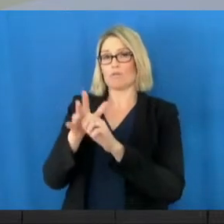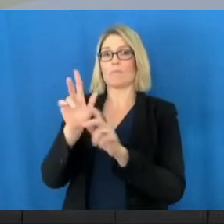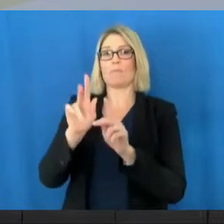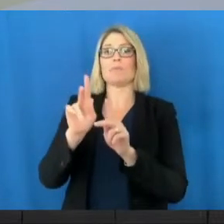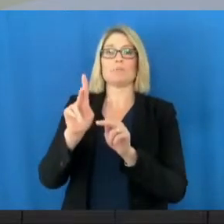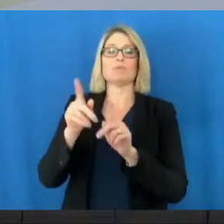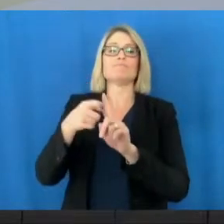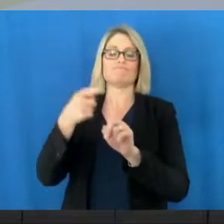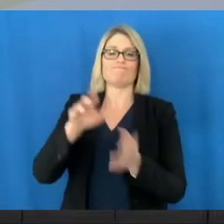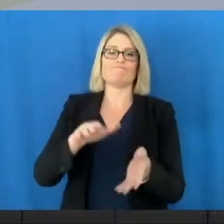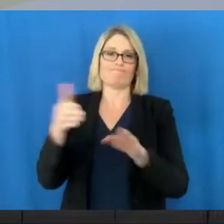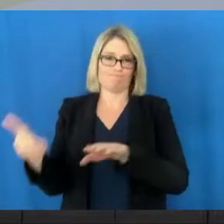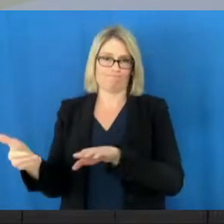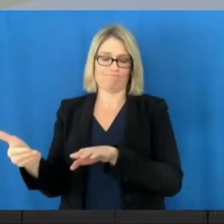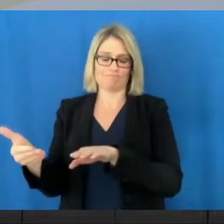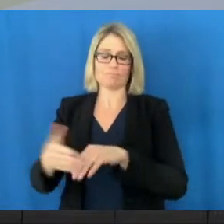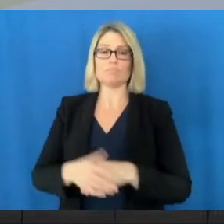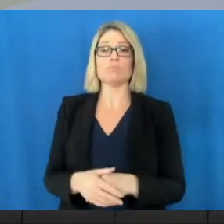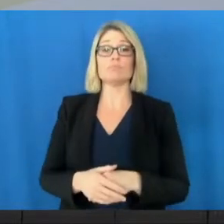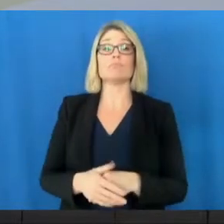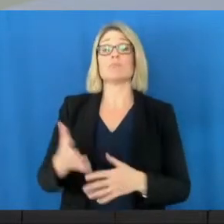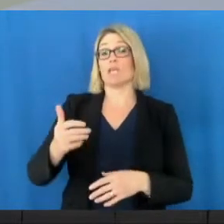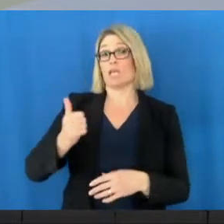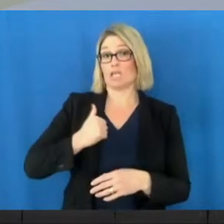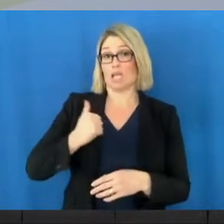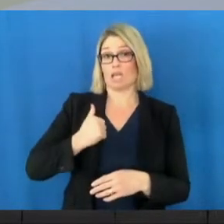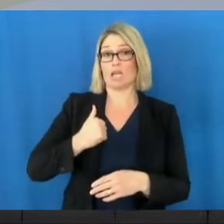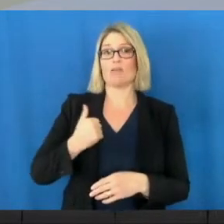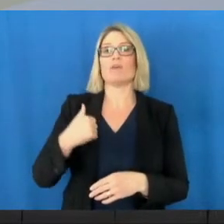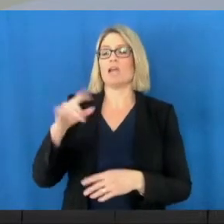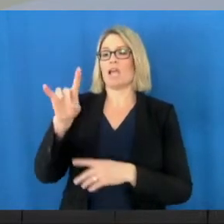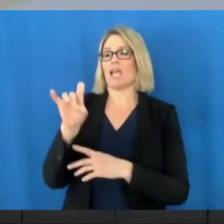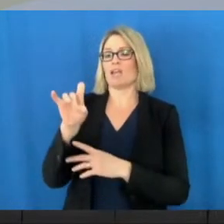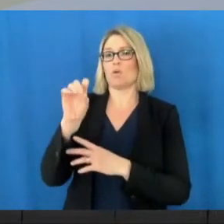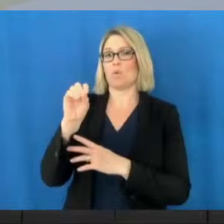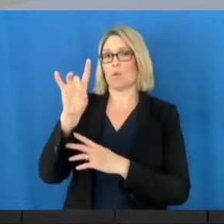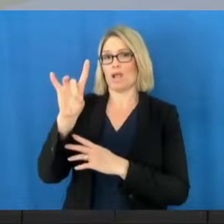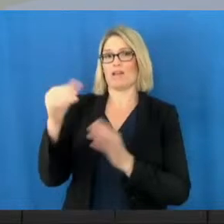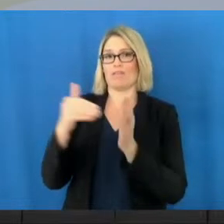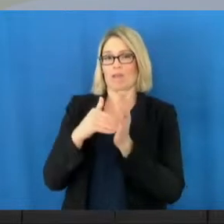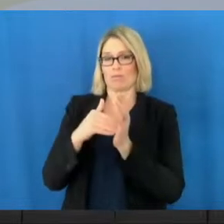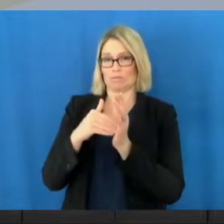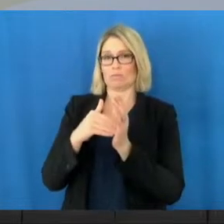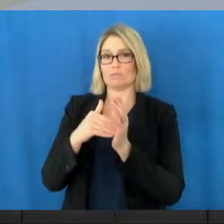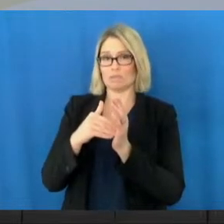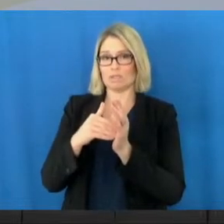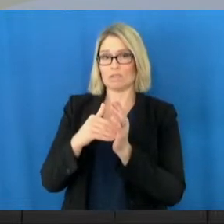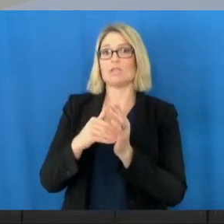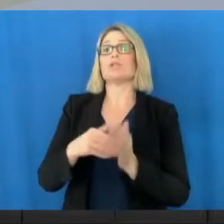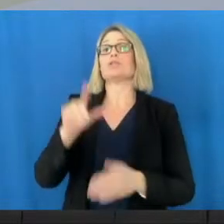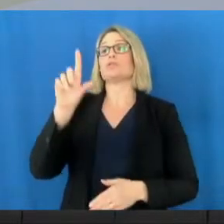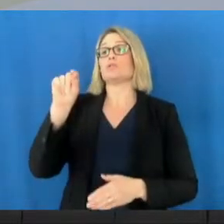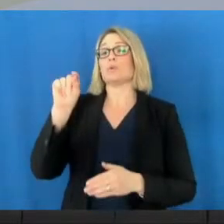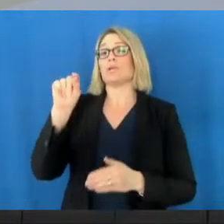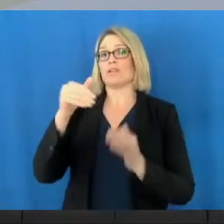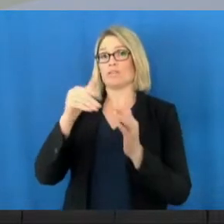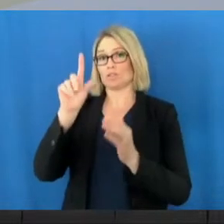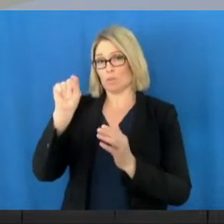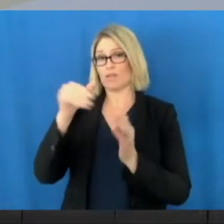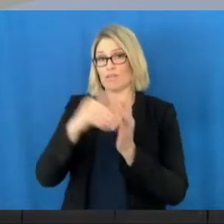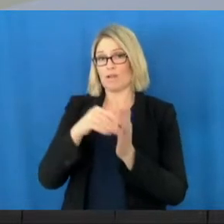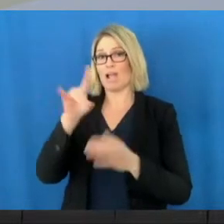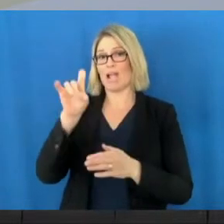deaths. In Canada, there have been over 808,000 cases and over 20,800 deaths related